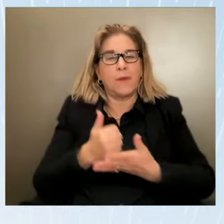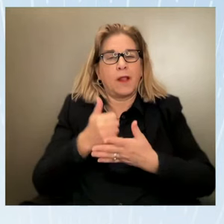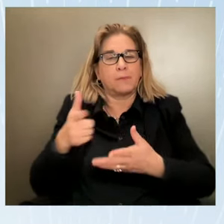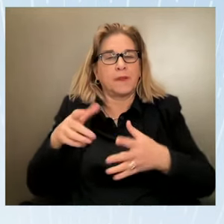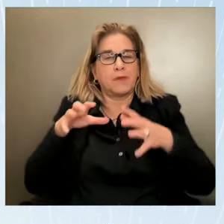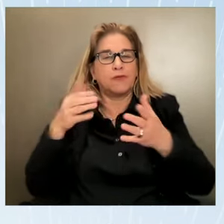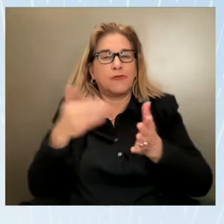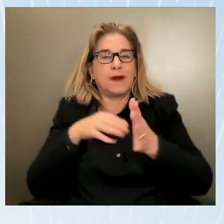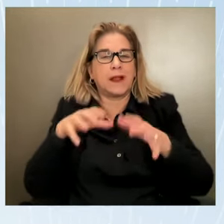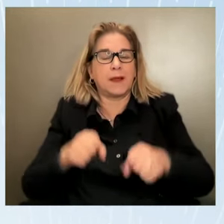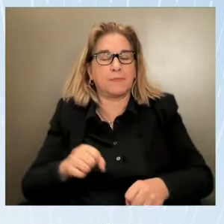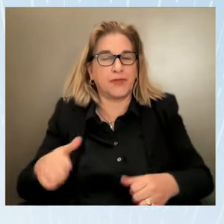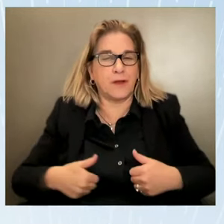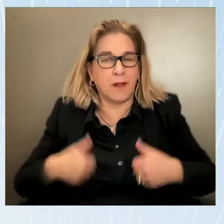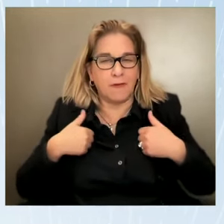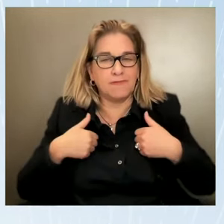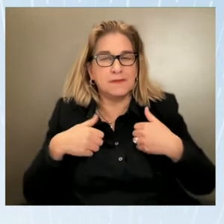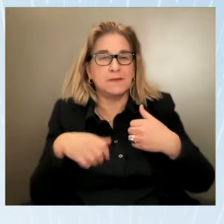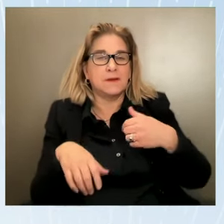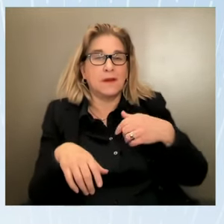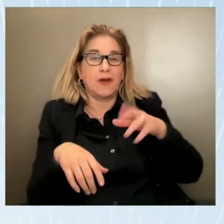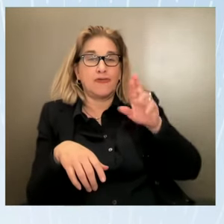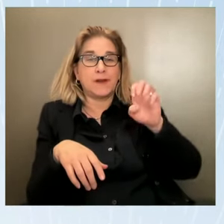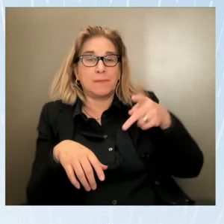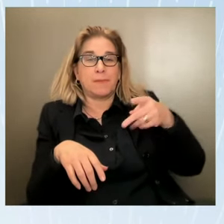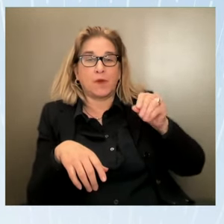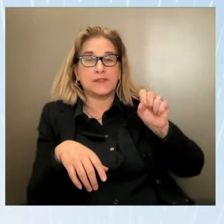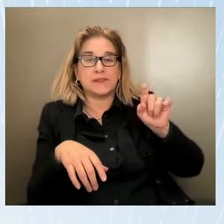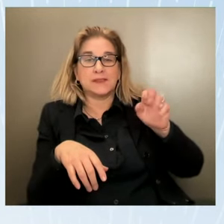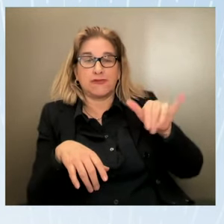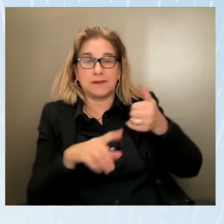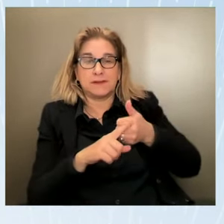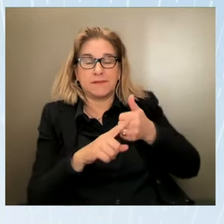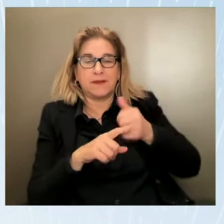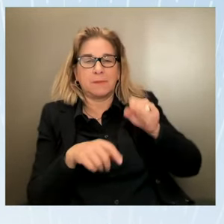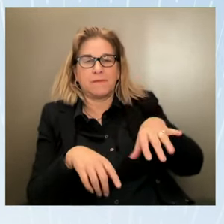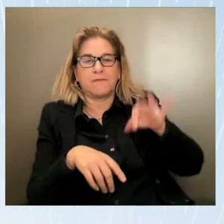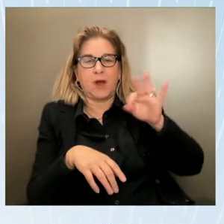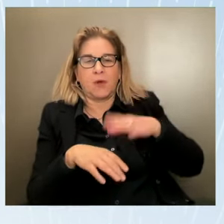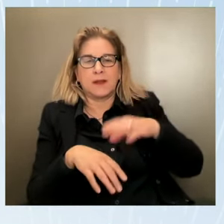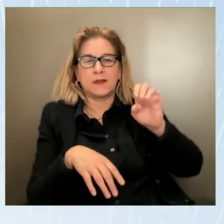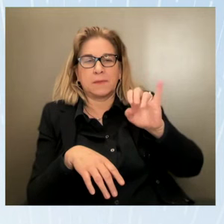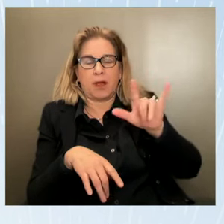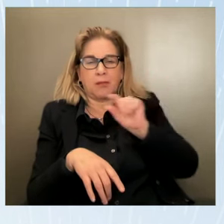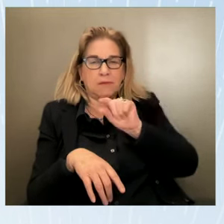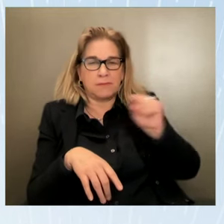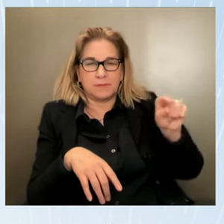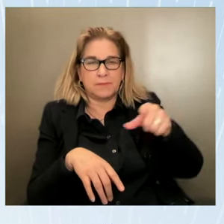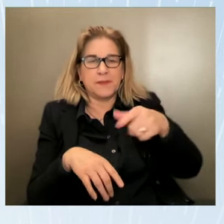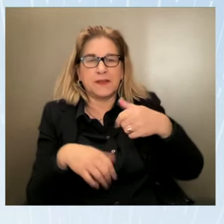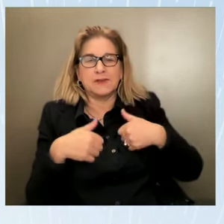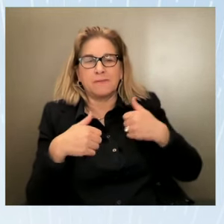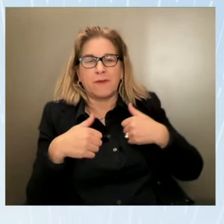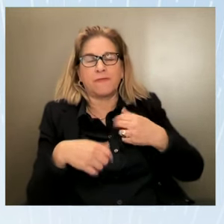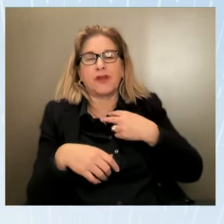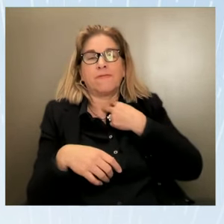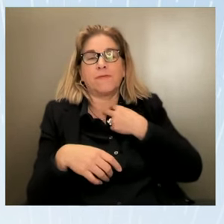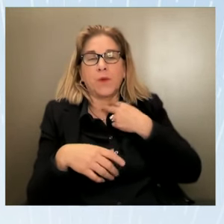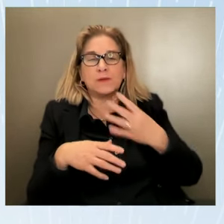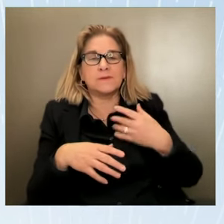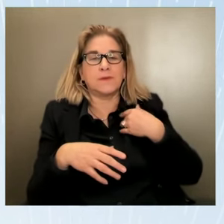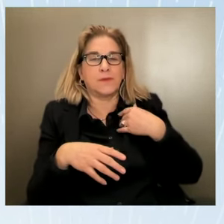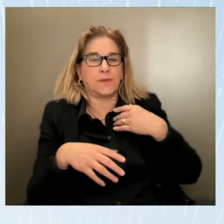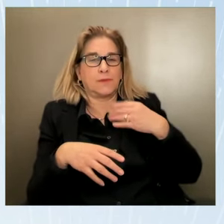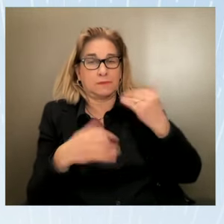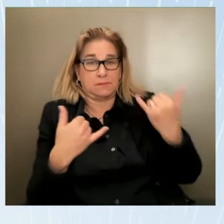ctip.defense.gov/survivorvoices. We added 3 stories in the first quarter of this year, and we will add at least 3 more stories in the next several months. Let me